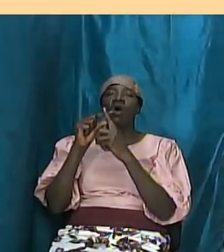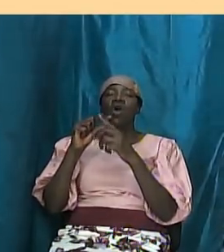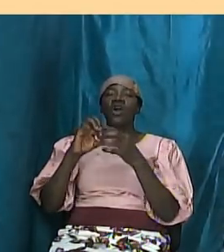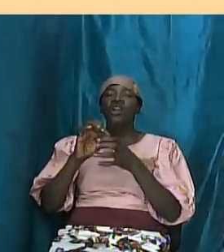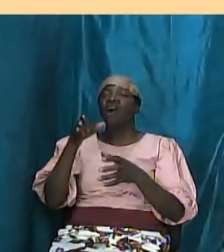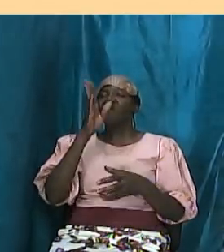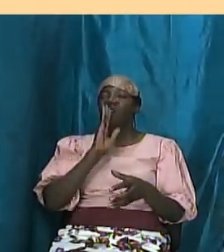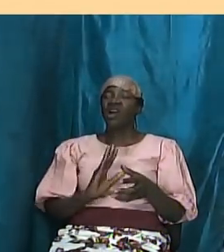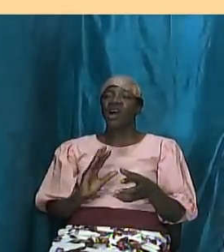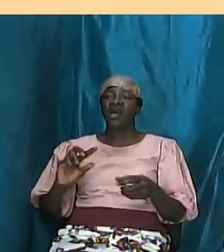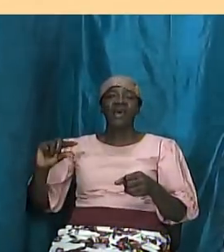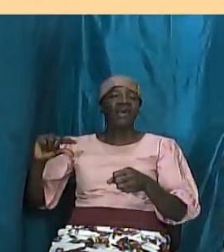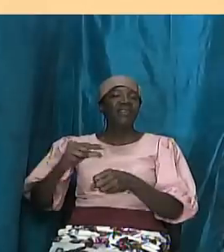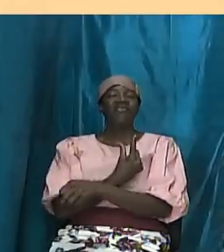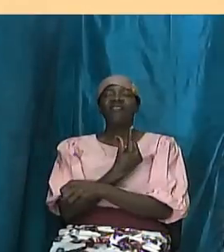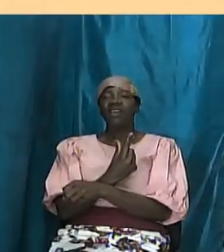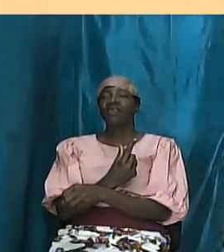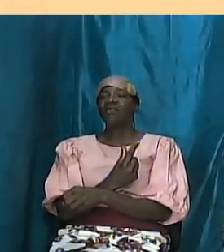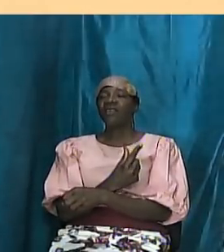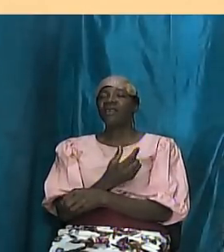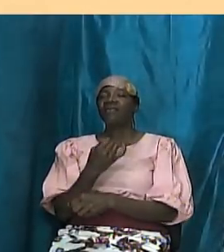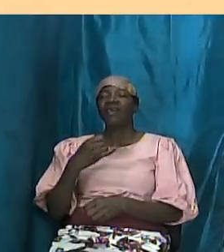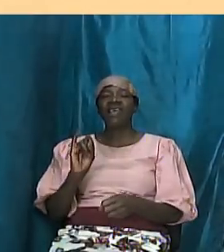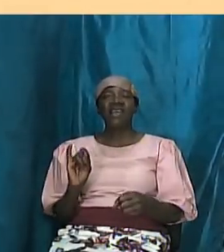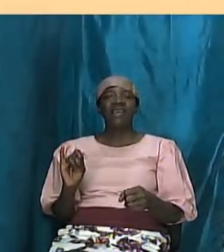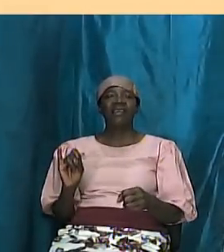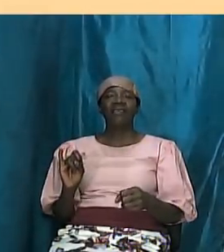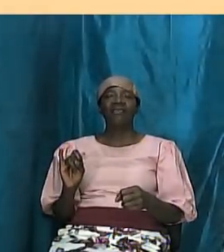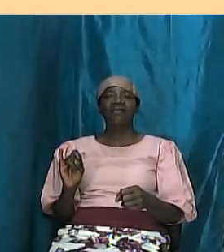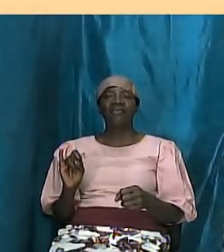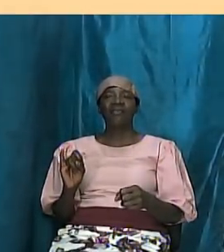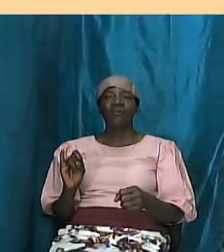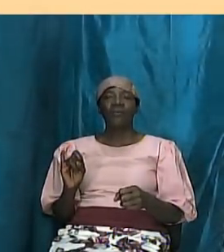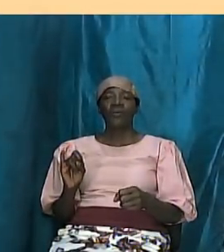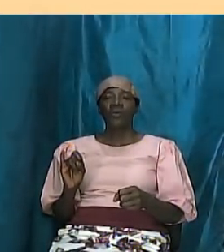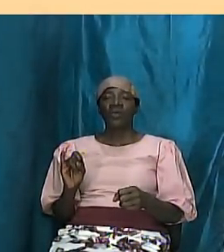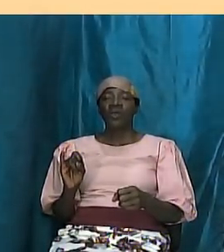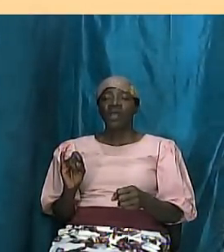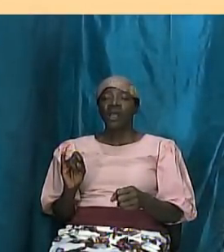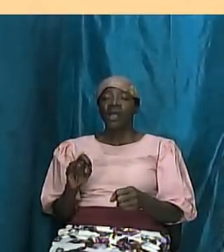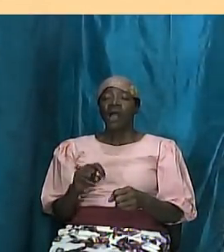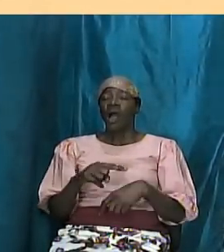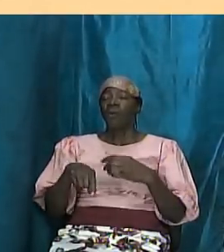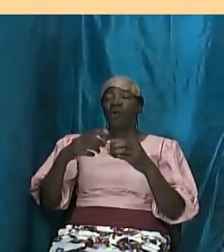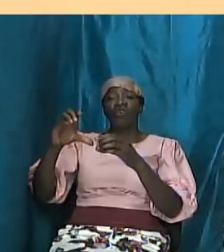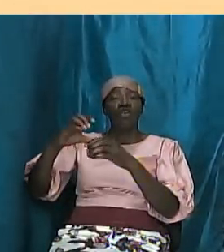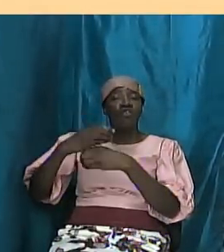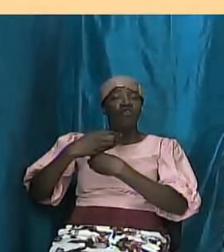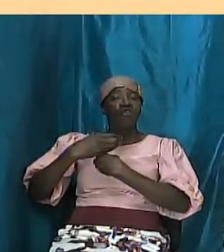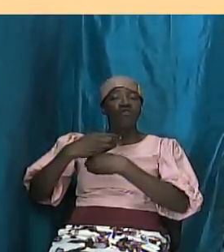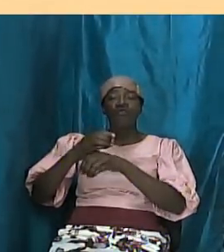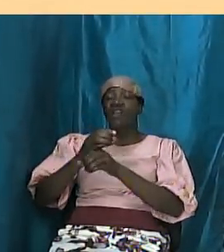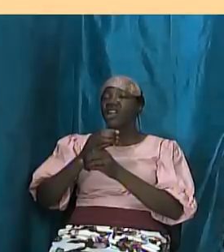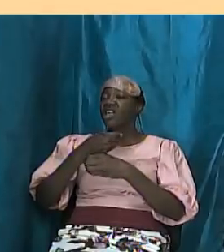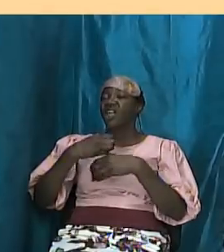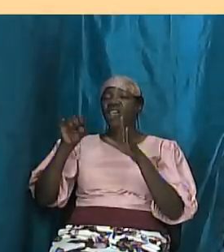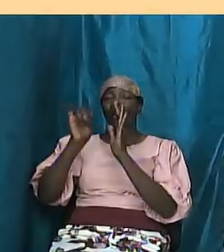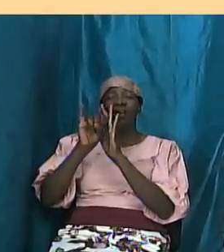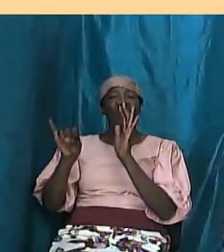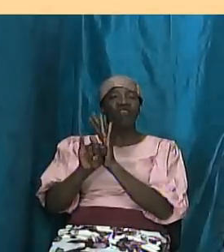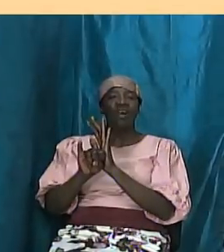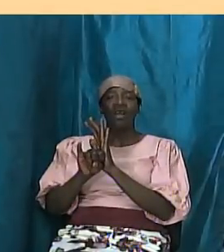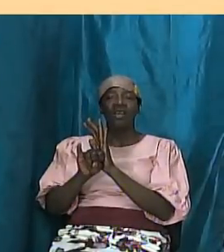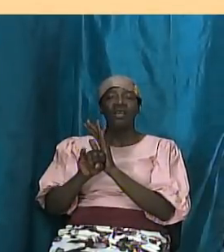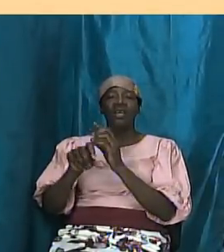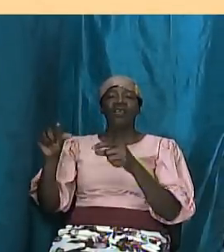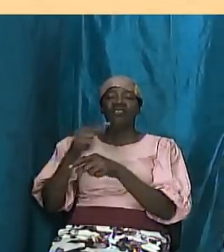God. Genesis is the account of creation. Genesis is